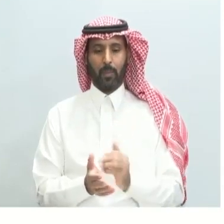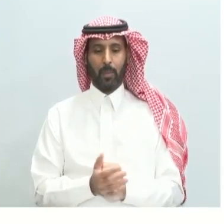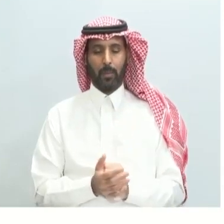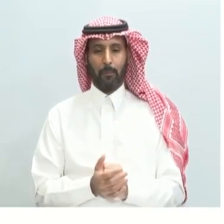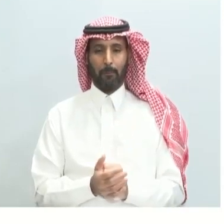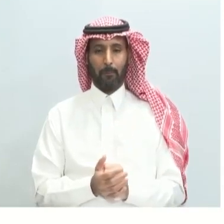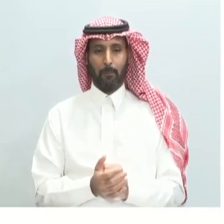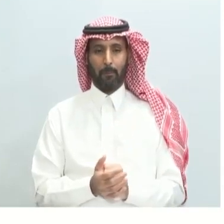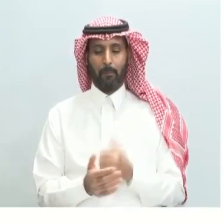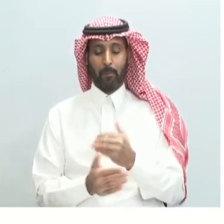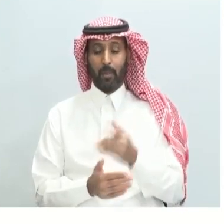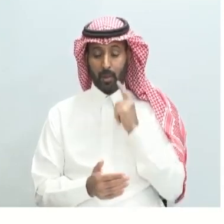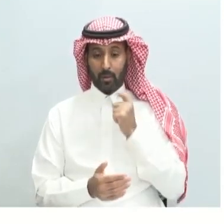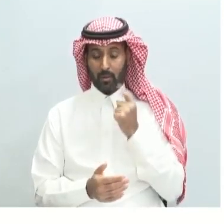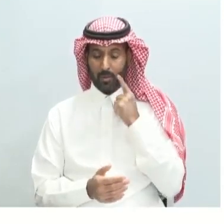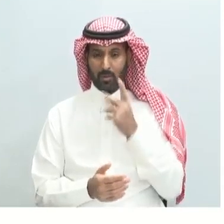this will make you